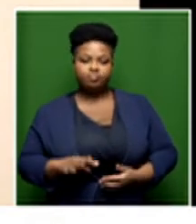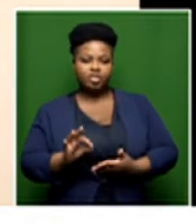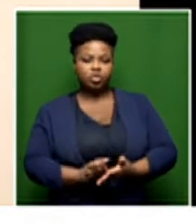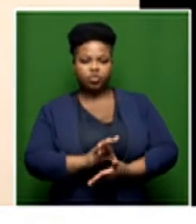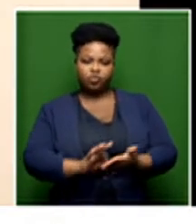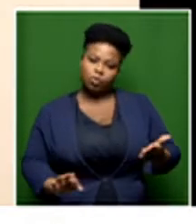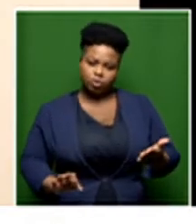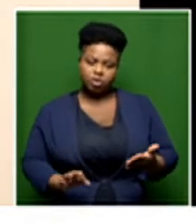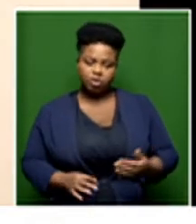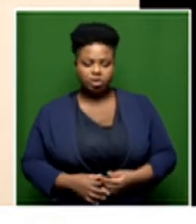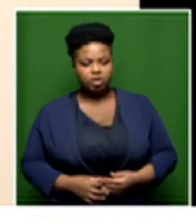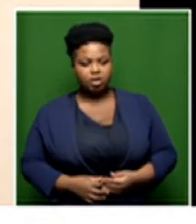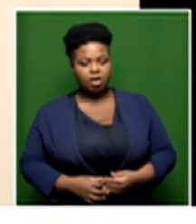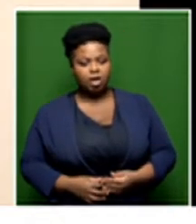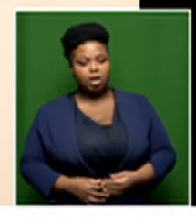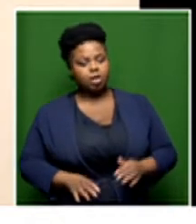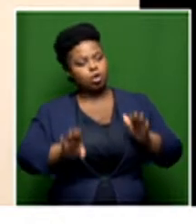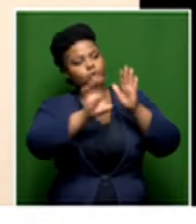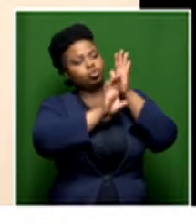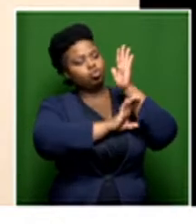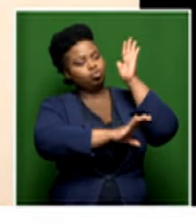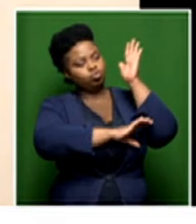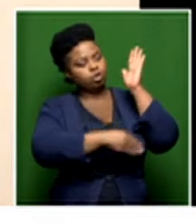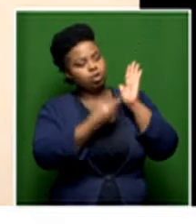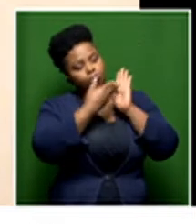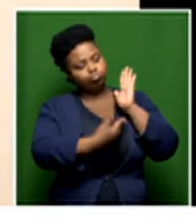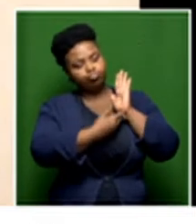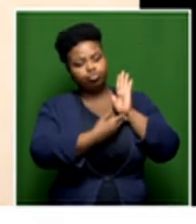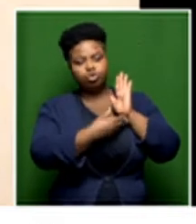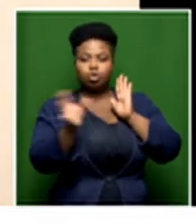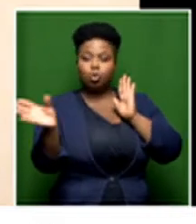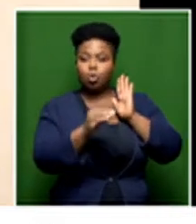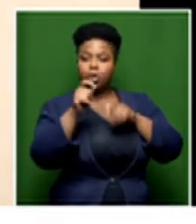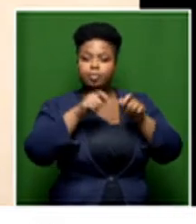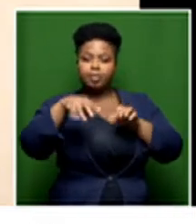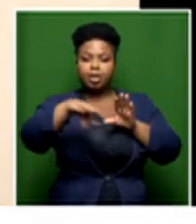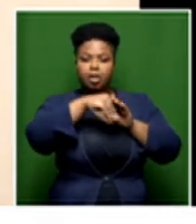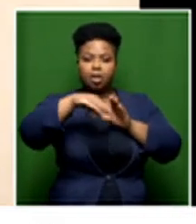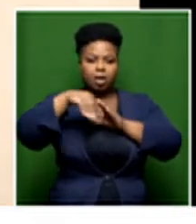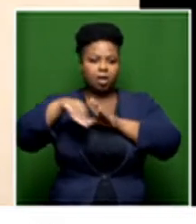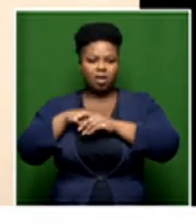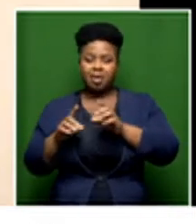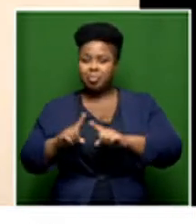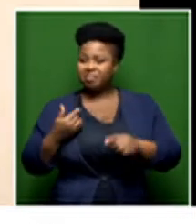vote and to be able to have a constitution that includes everybody. But I mean, then in